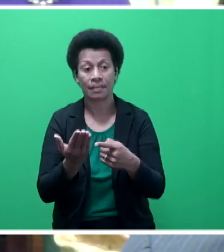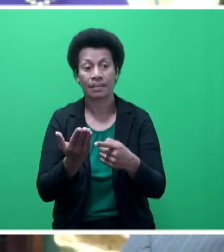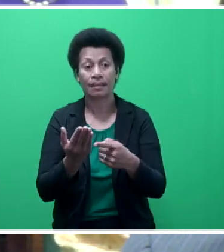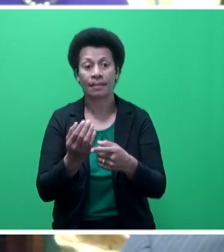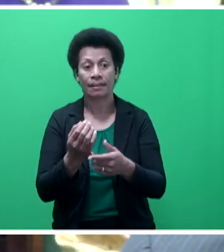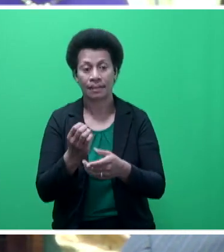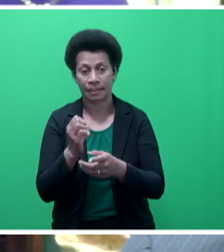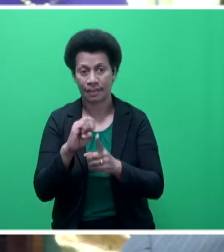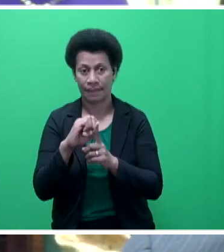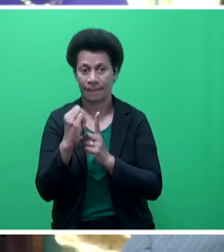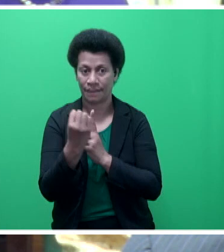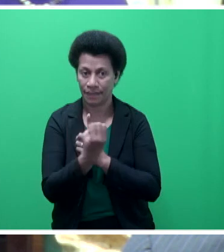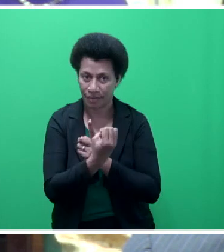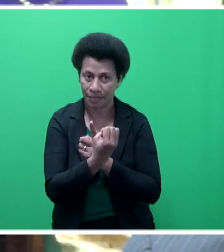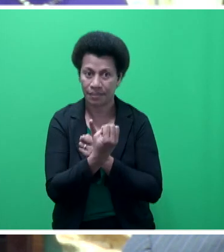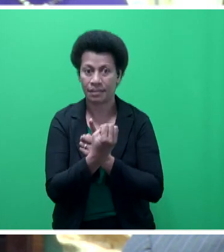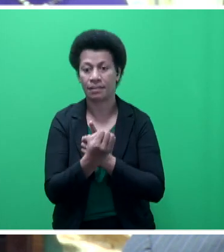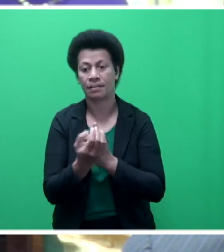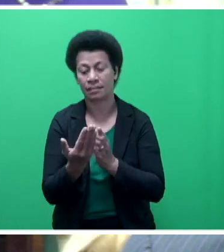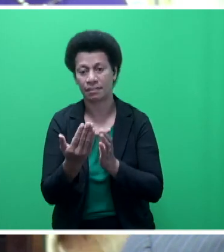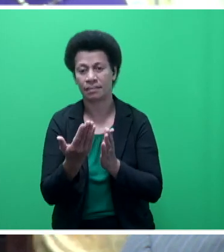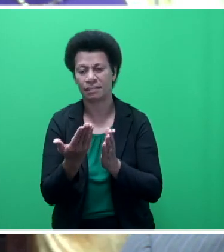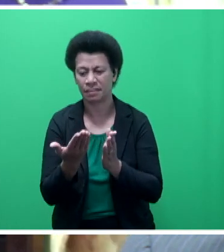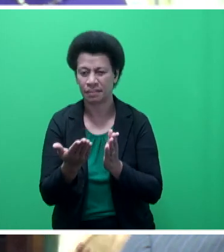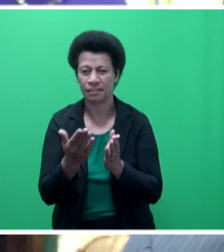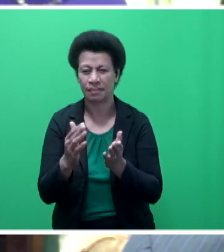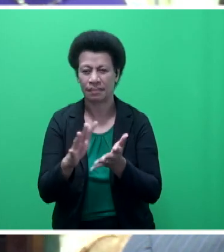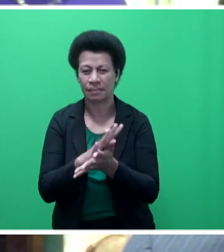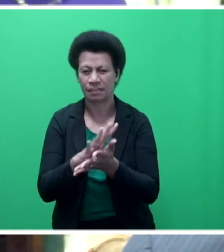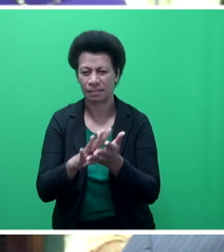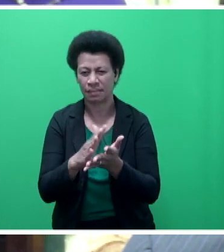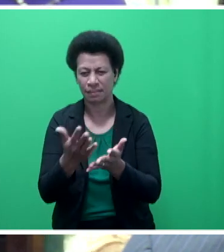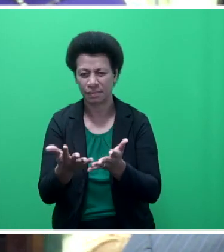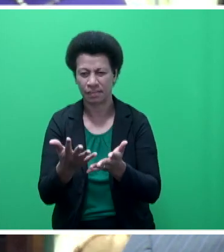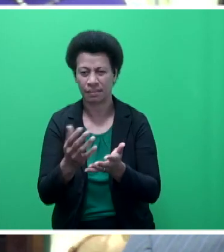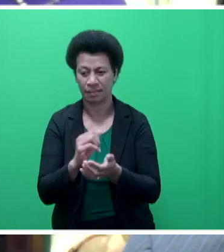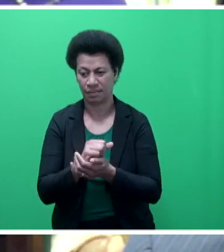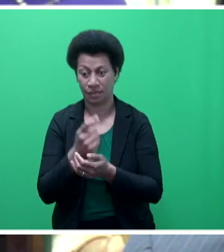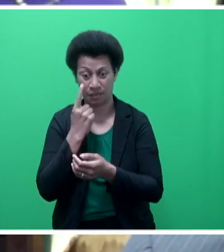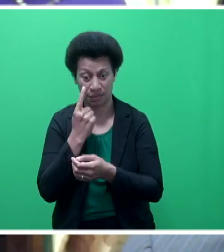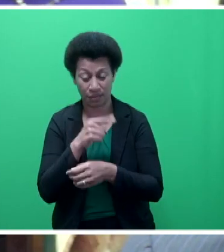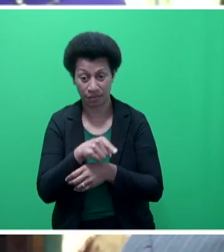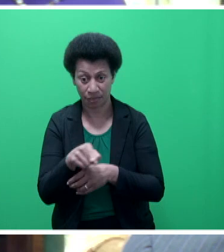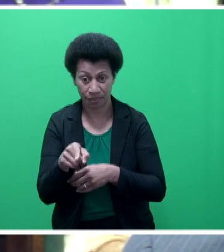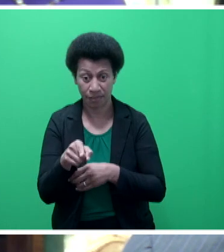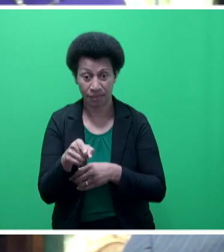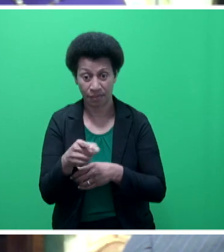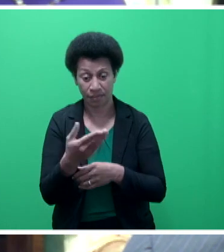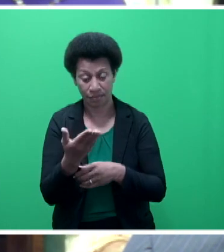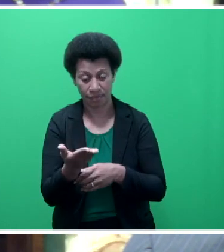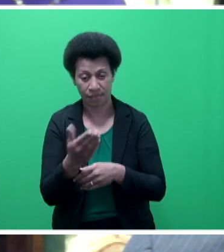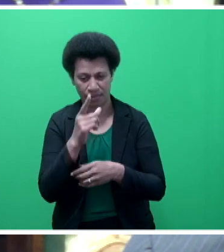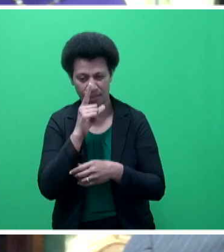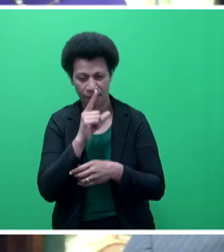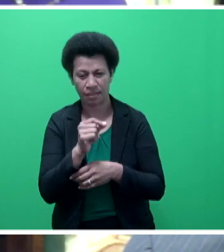environmental degradation from these derelict ships. They, of course, are a nuisance in the sense that it does cause, it can get in the